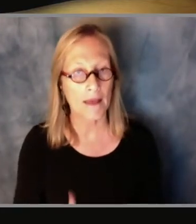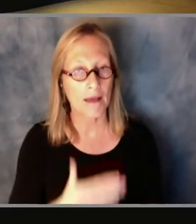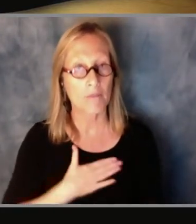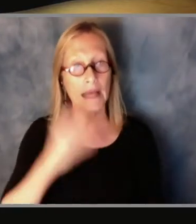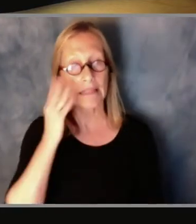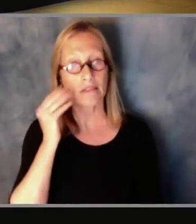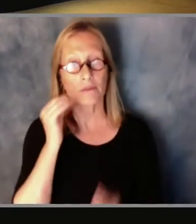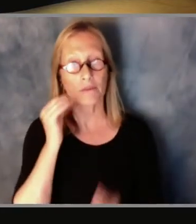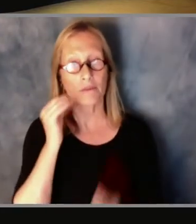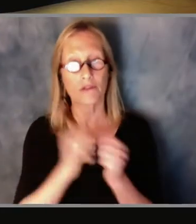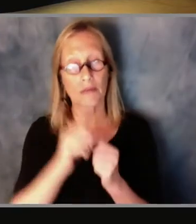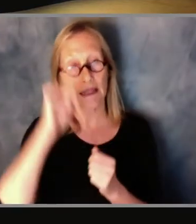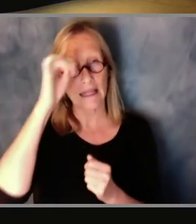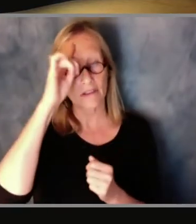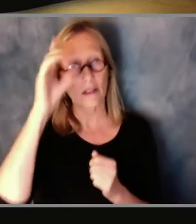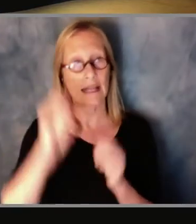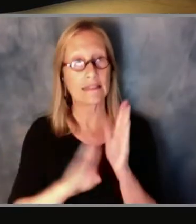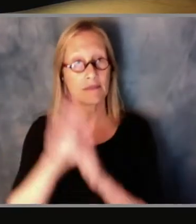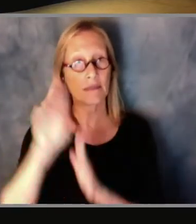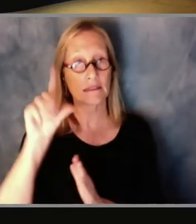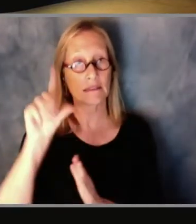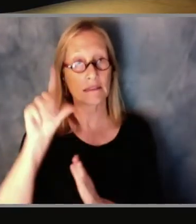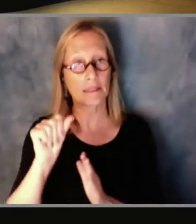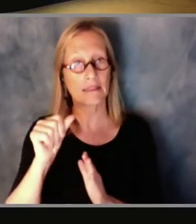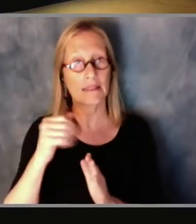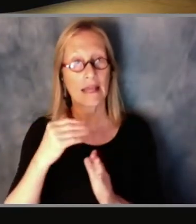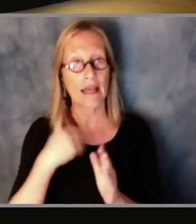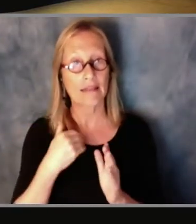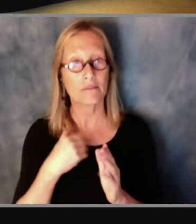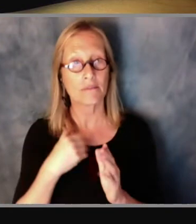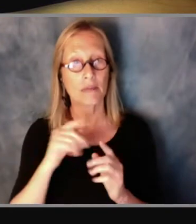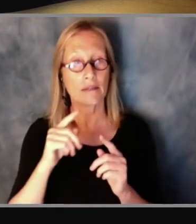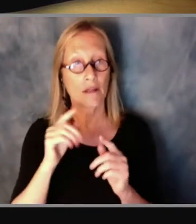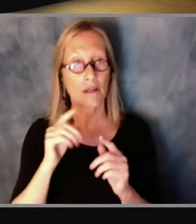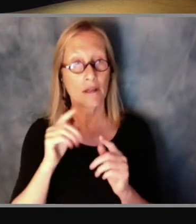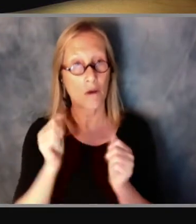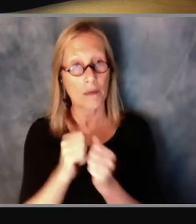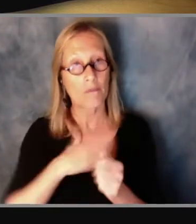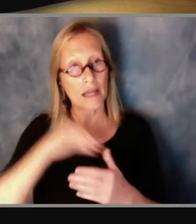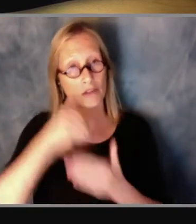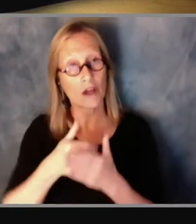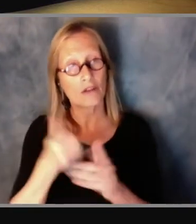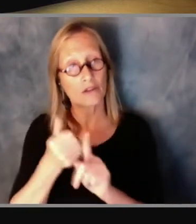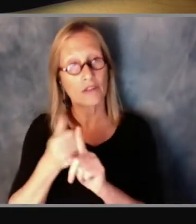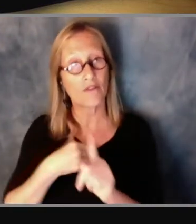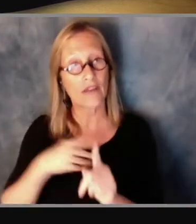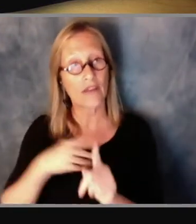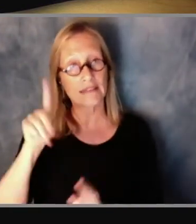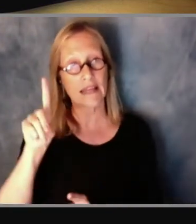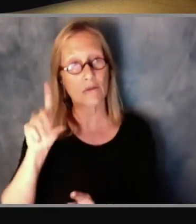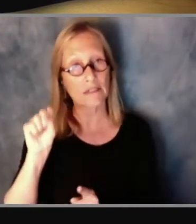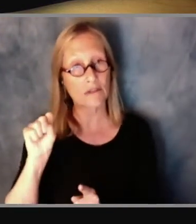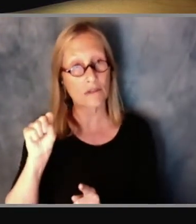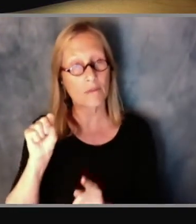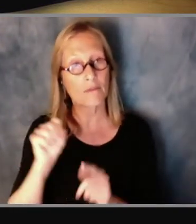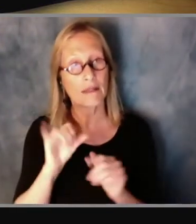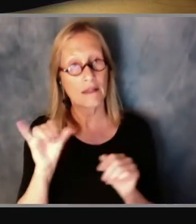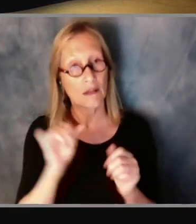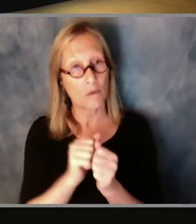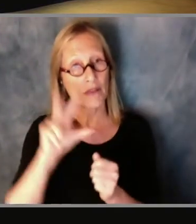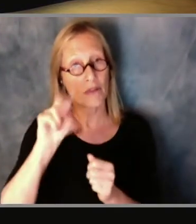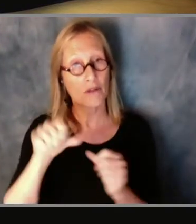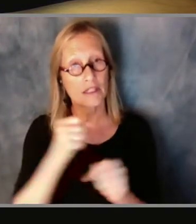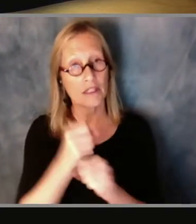and developmental disabilities has been the birth of my daughter with Down syndrome over 30 years ago. And from that time, I've